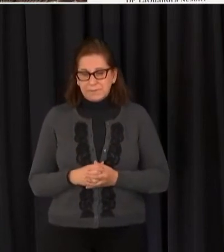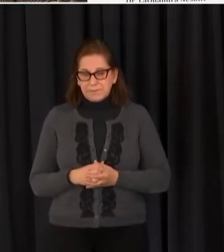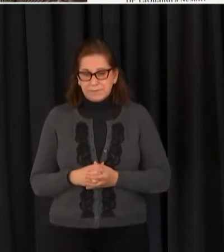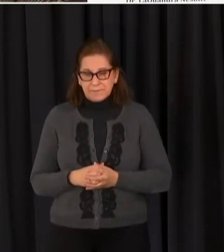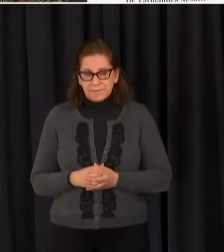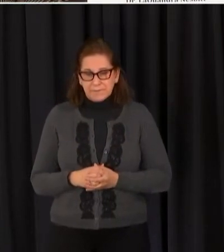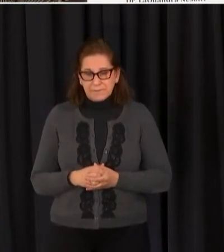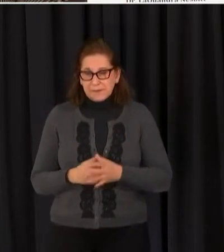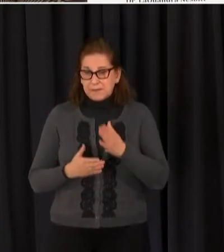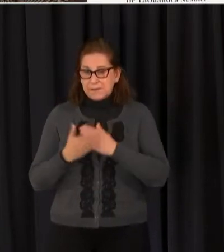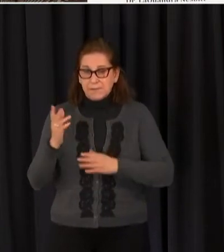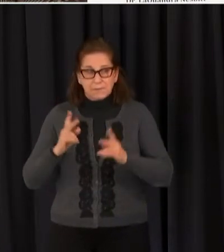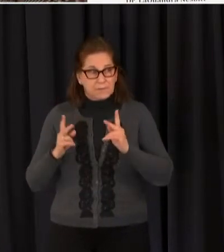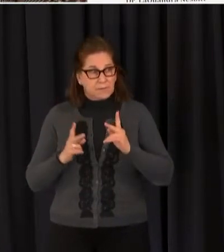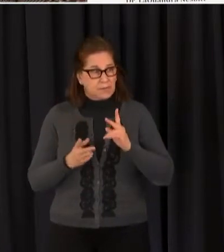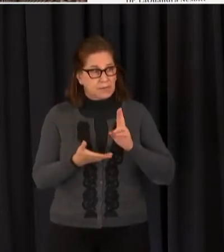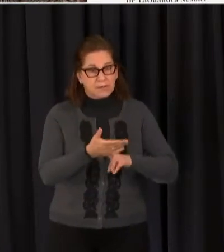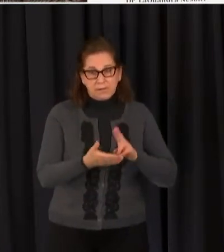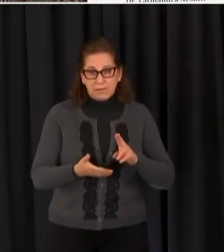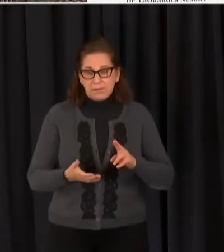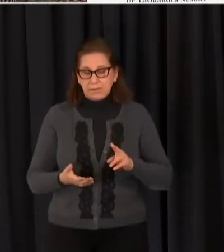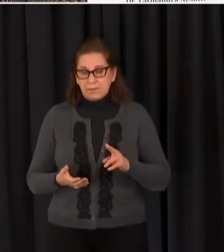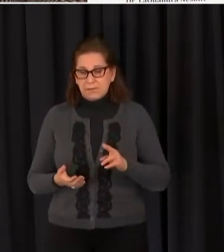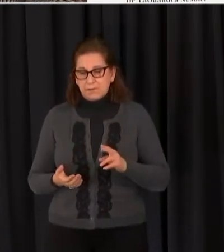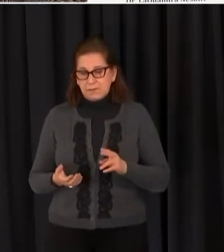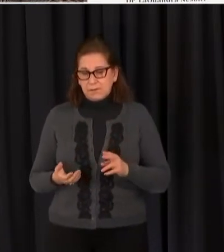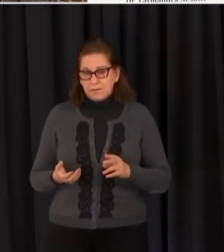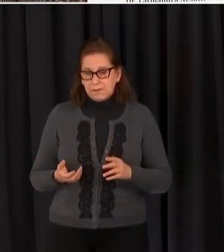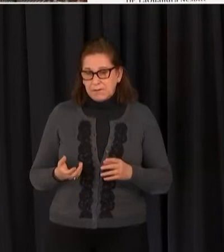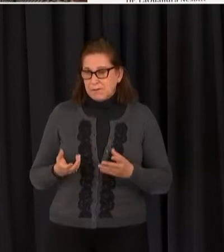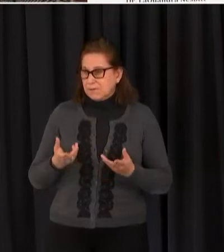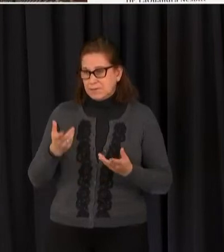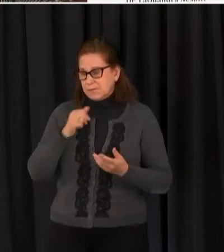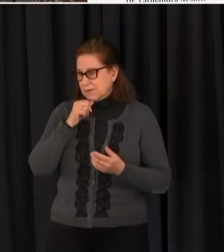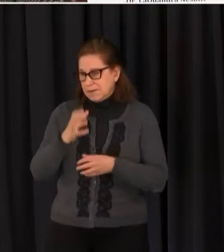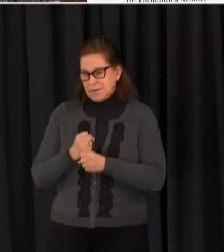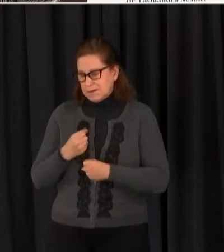list they can get on in terms of the current demand for the vaccine.